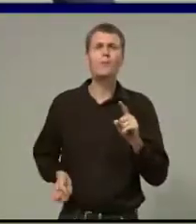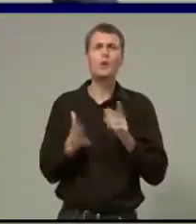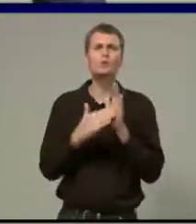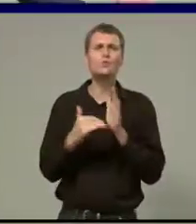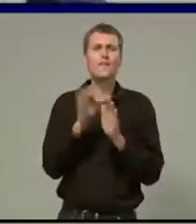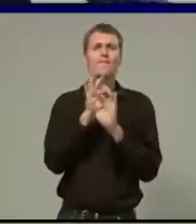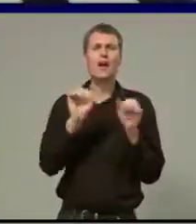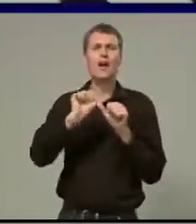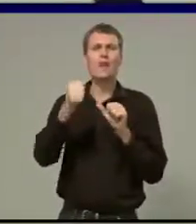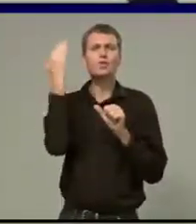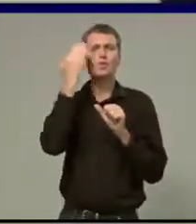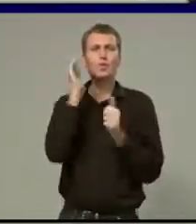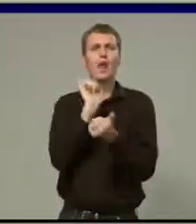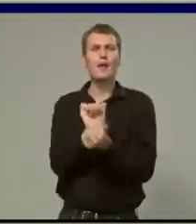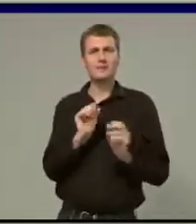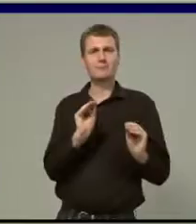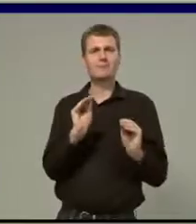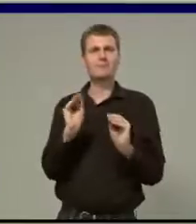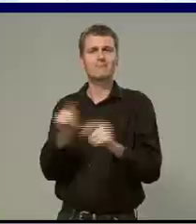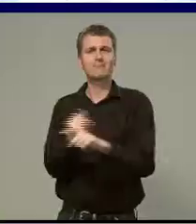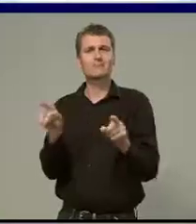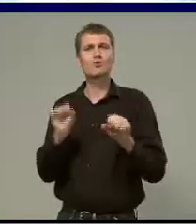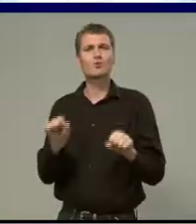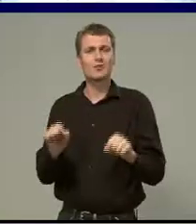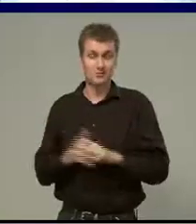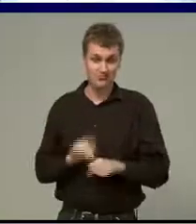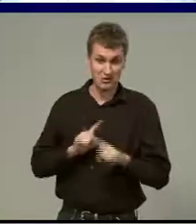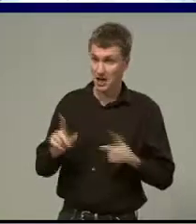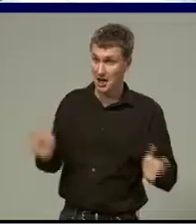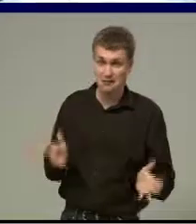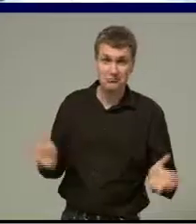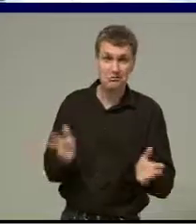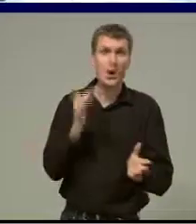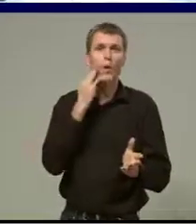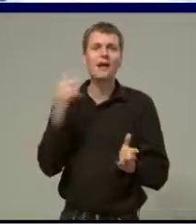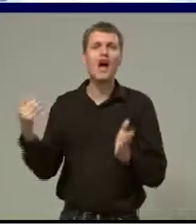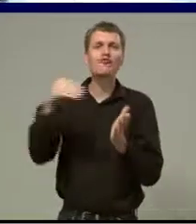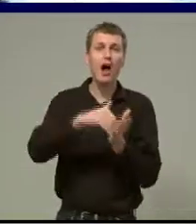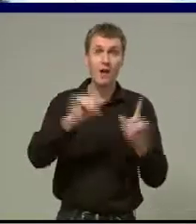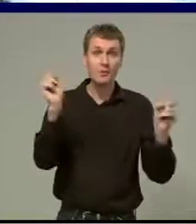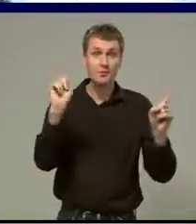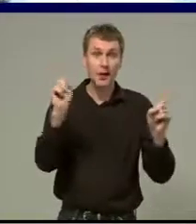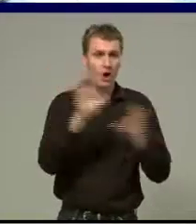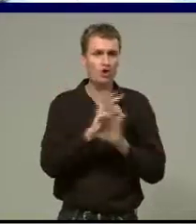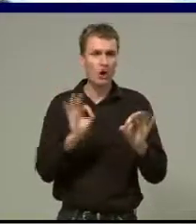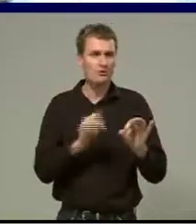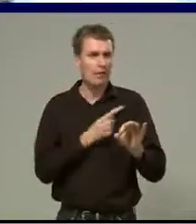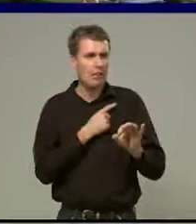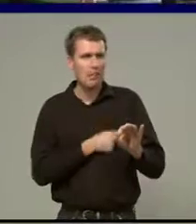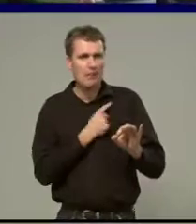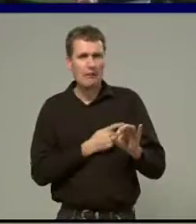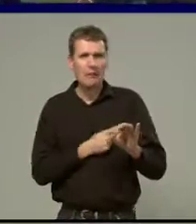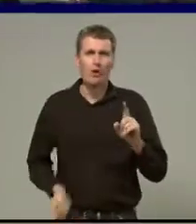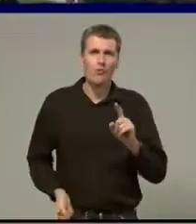free after-school lessons for the students. Just to get them into it and just make sure that when they did arrive here, that they weren't that anxious about jumping on a